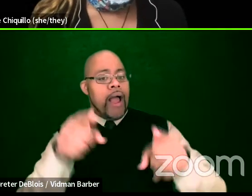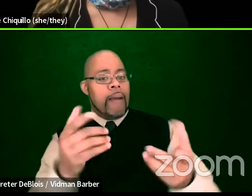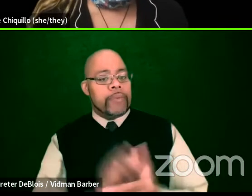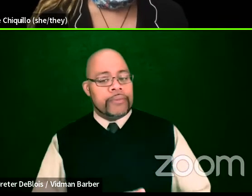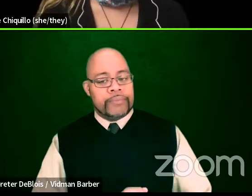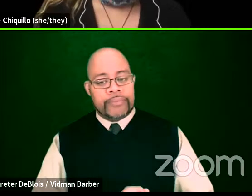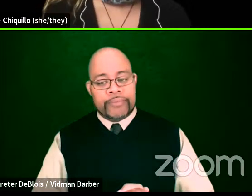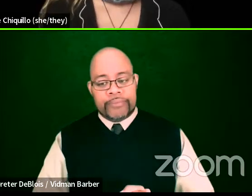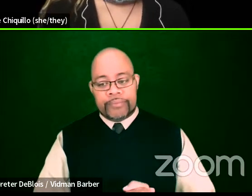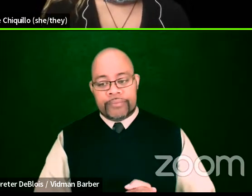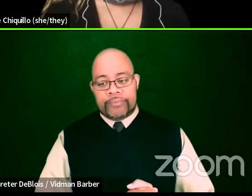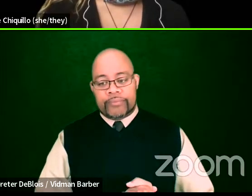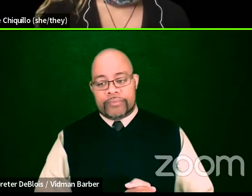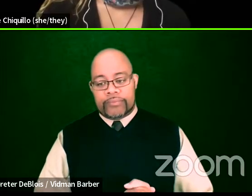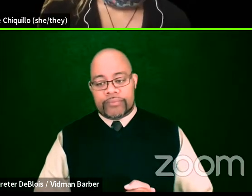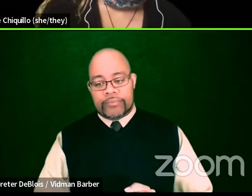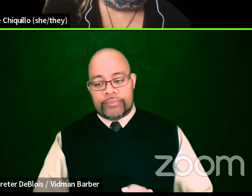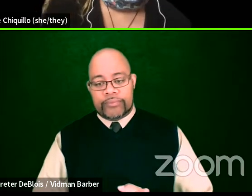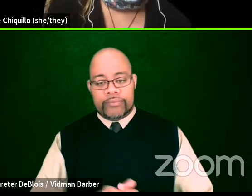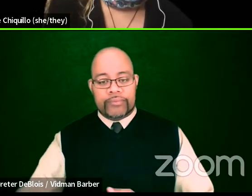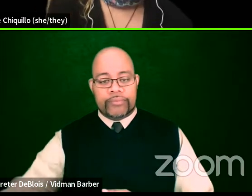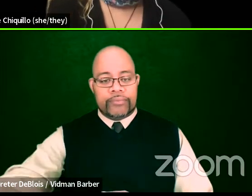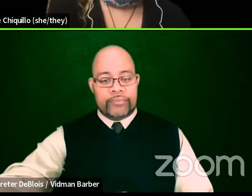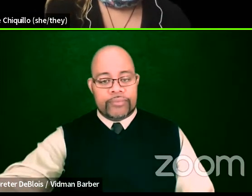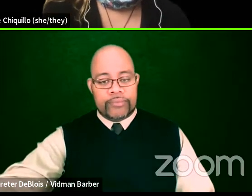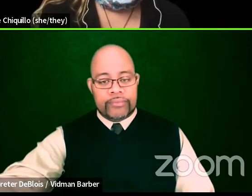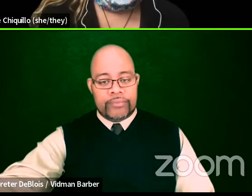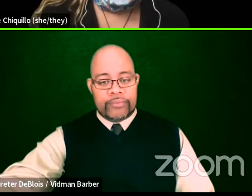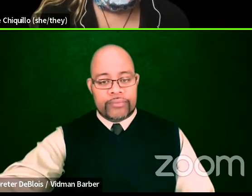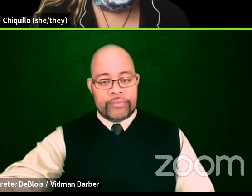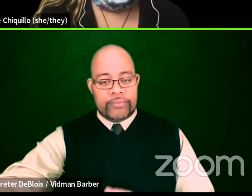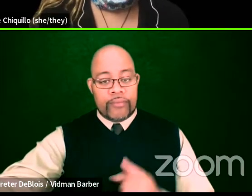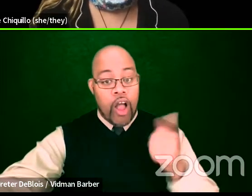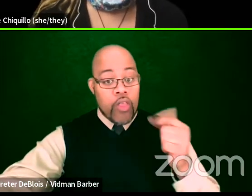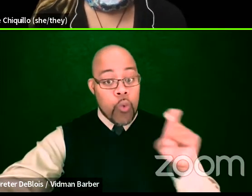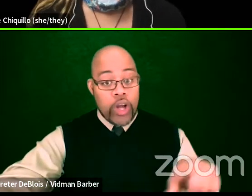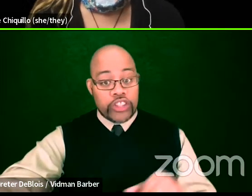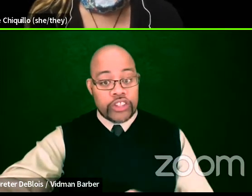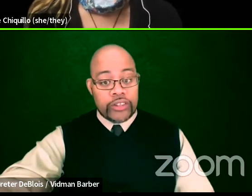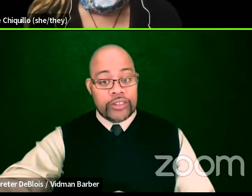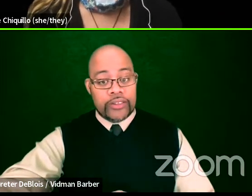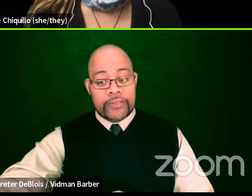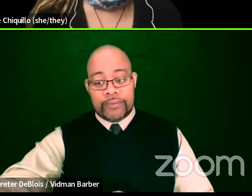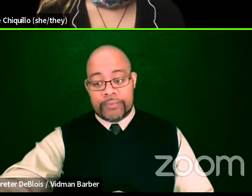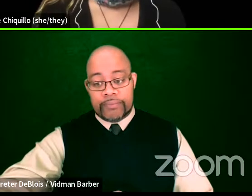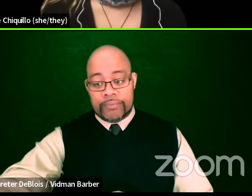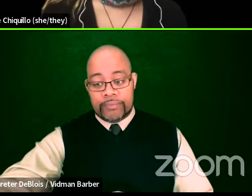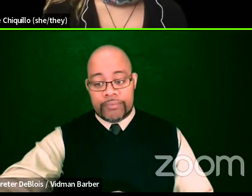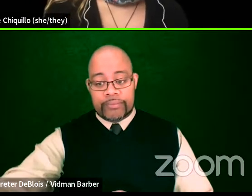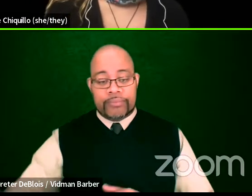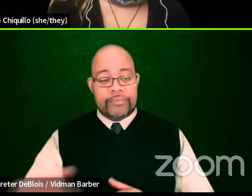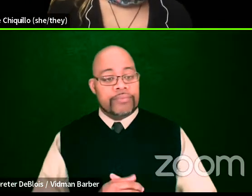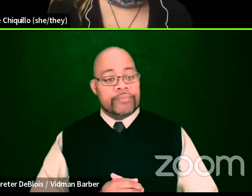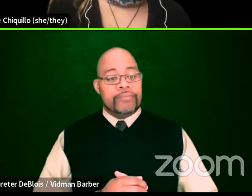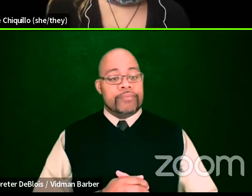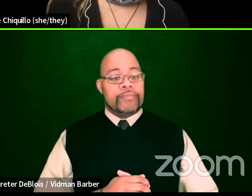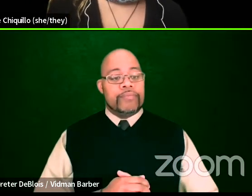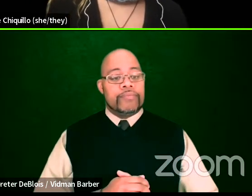So, any other questions?